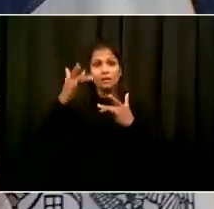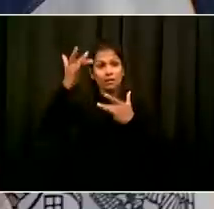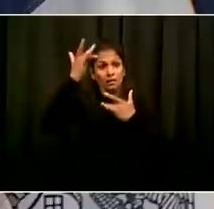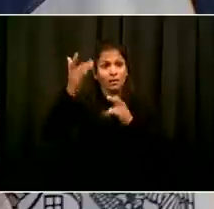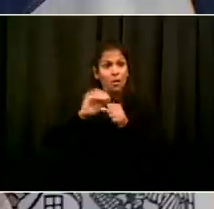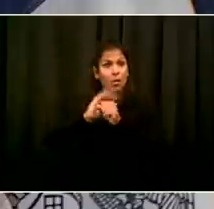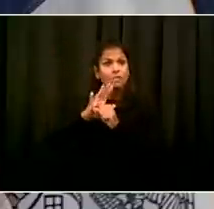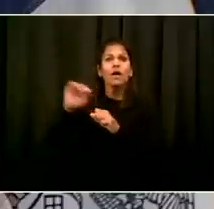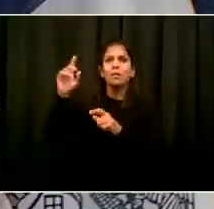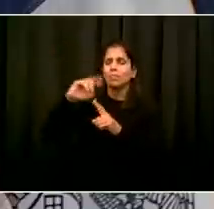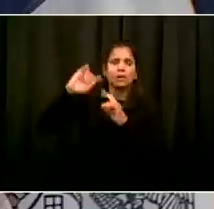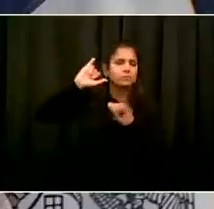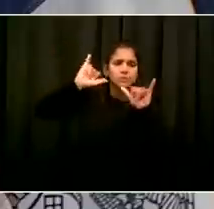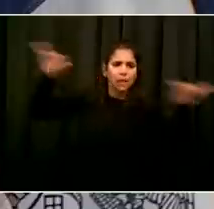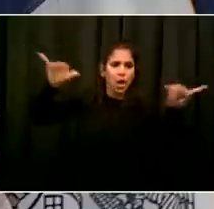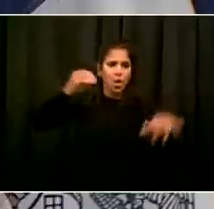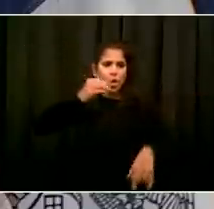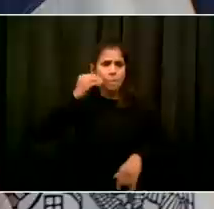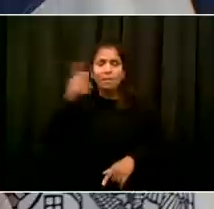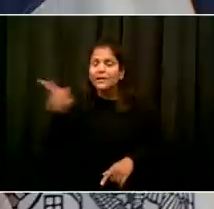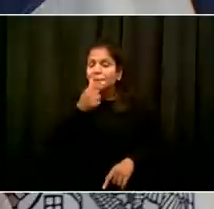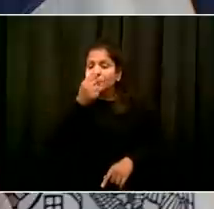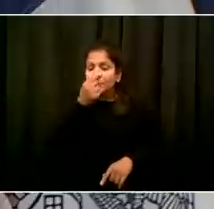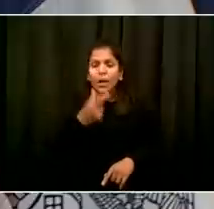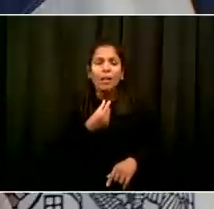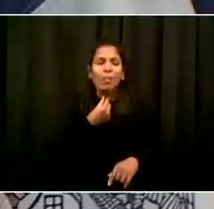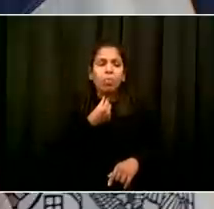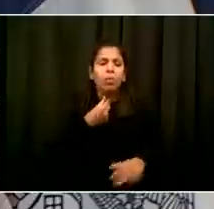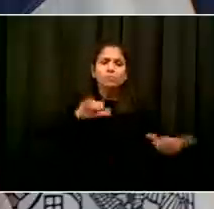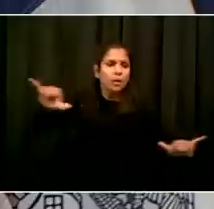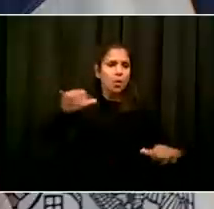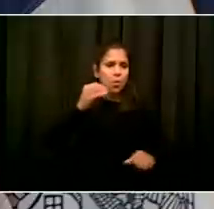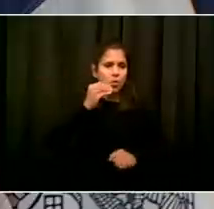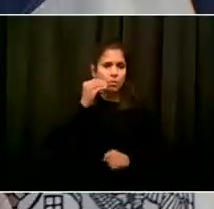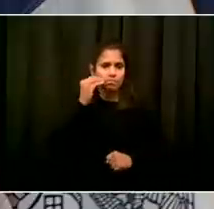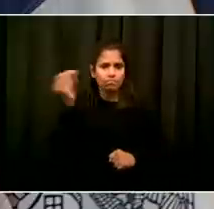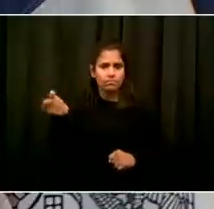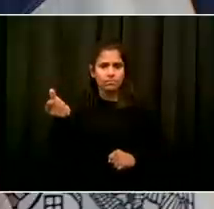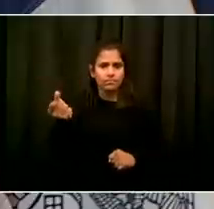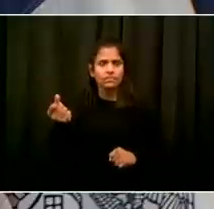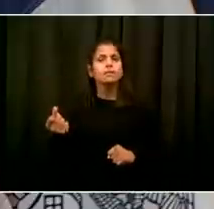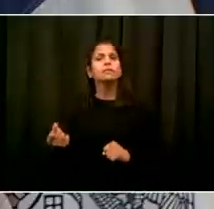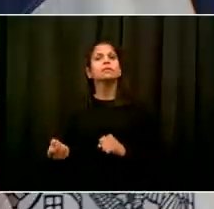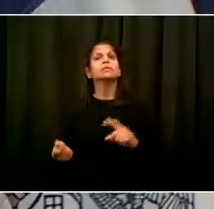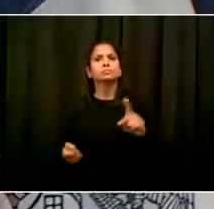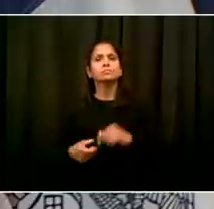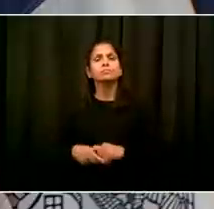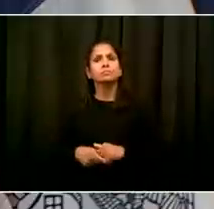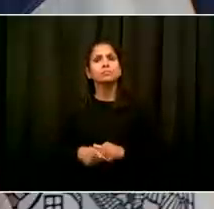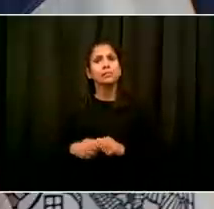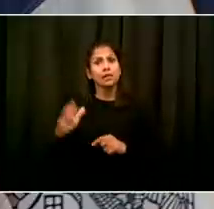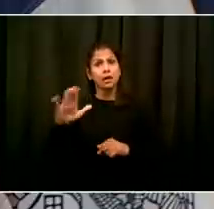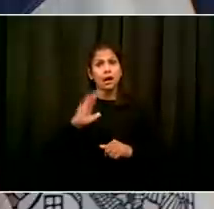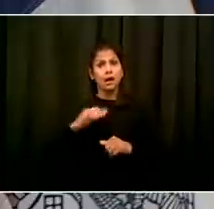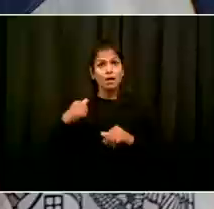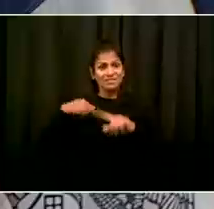and staff that we have tested so far was a positivity level below 0.5%. So